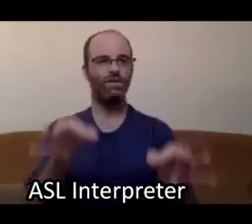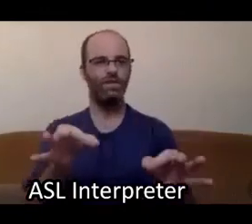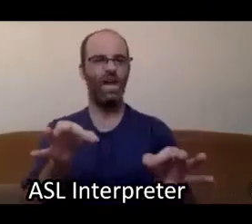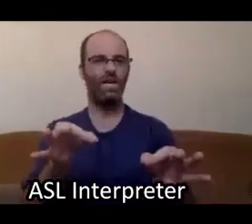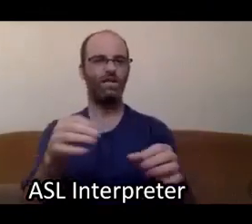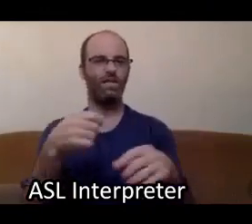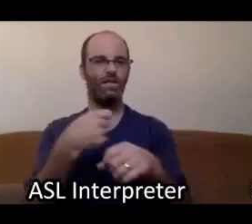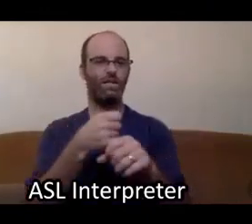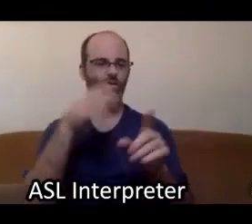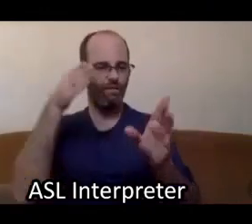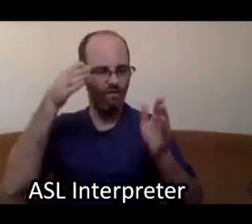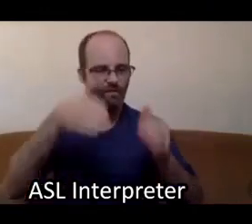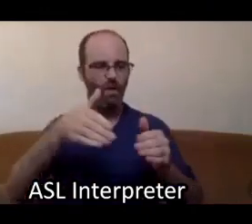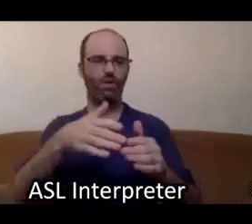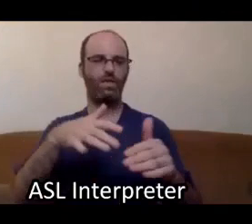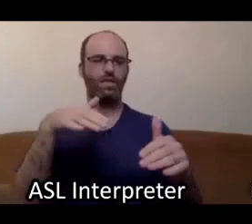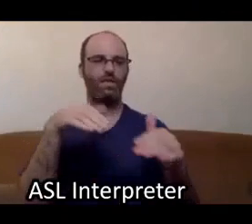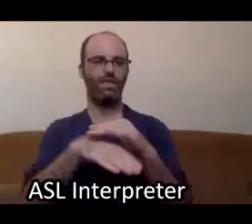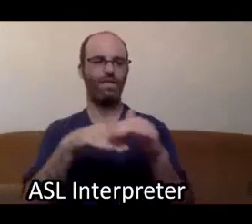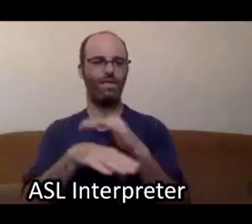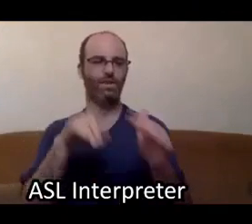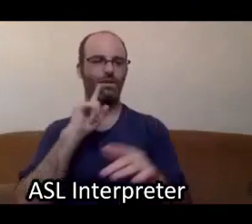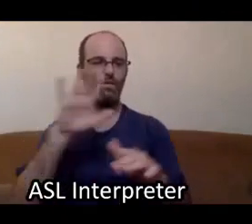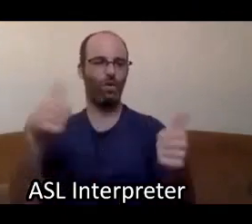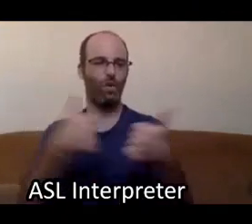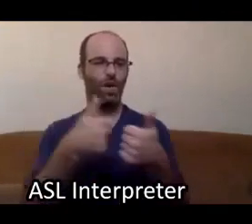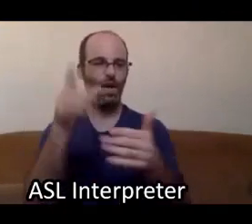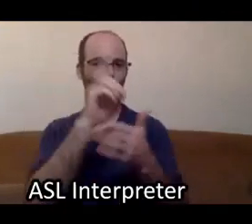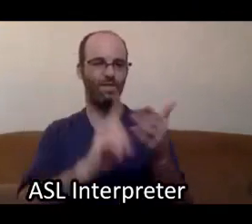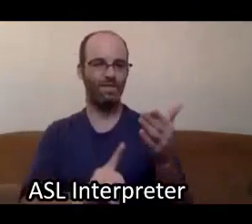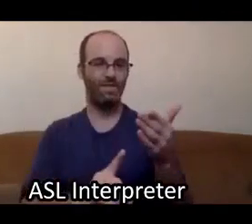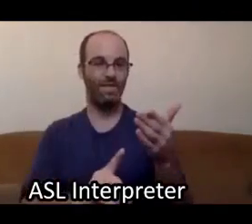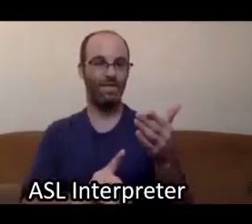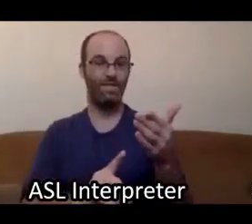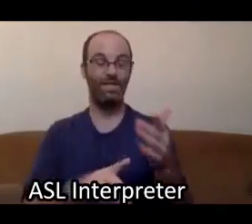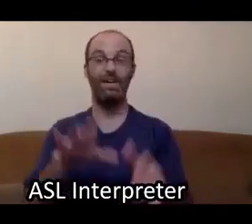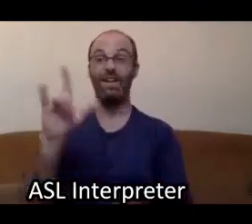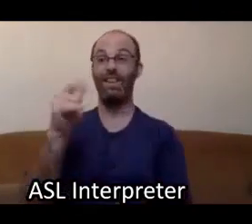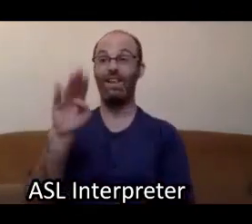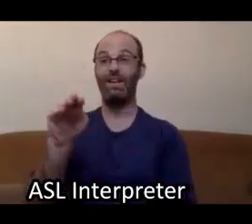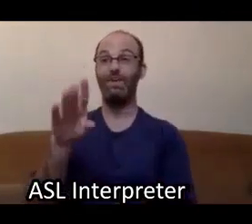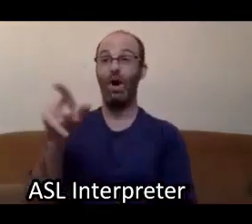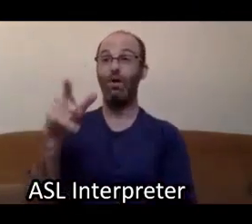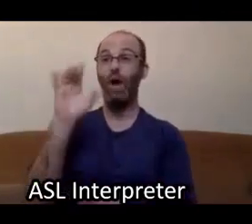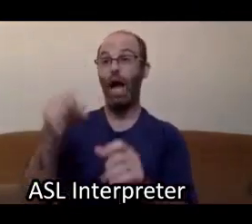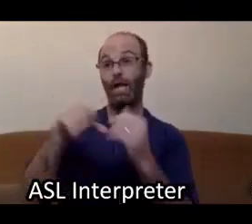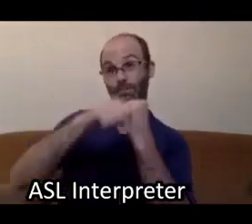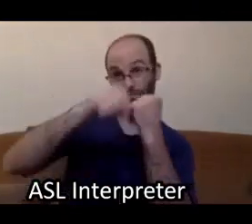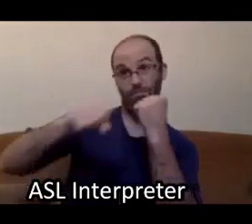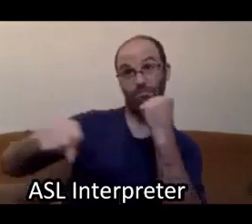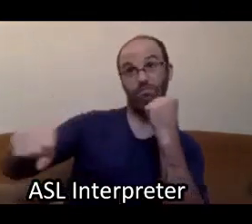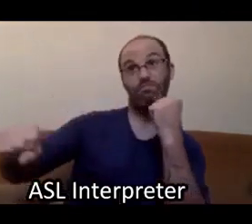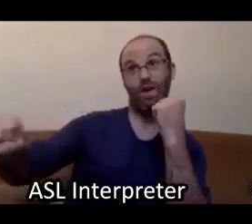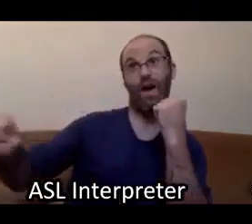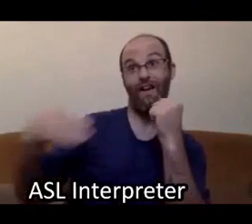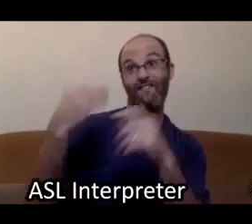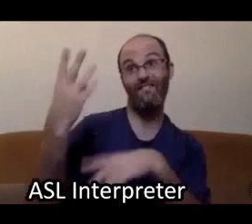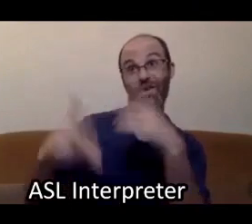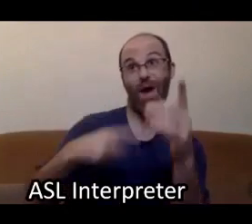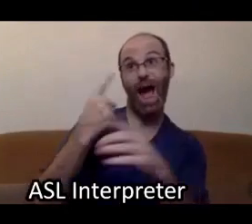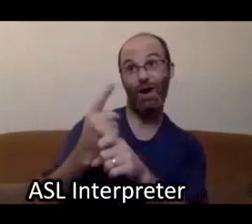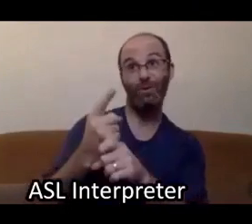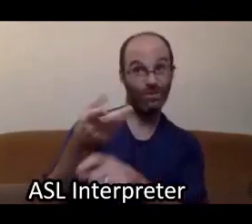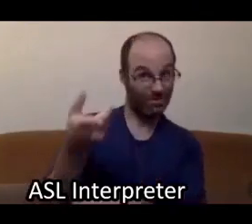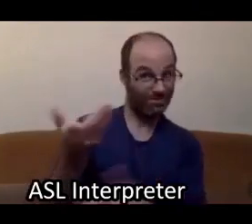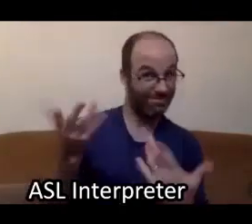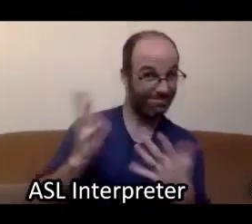focus of your game design? Oh, geez. Do you guys have a couple hours? No, I'm kidding. In 2 minutes Really, or less.